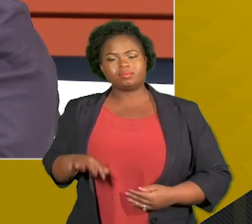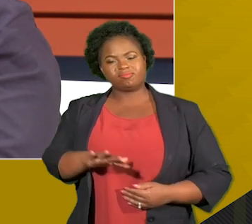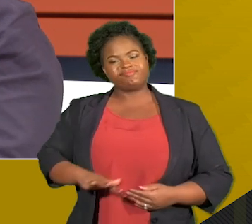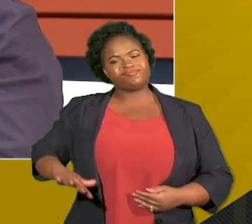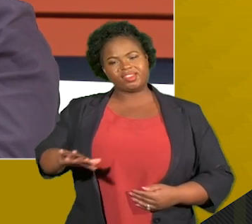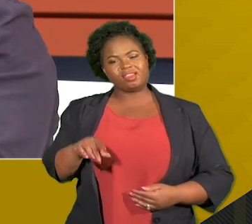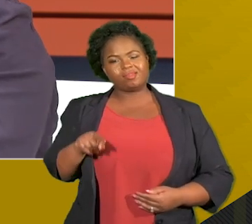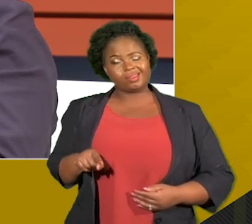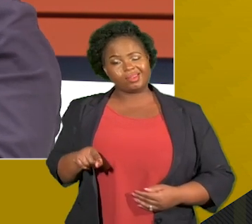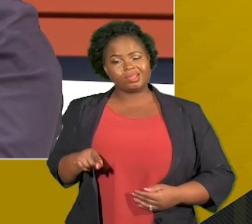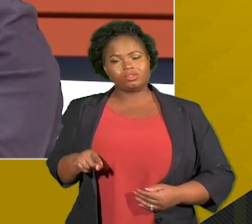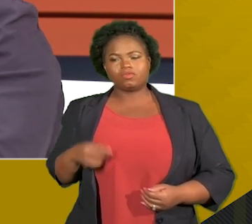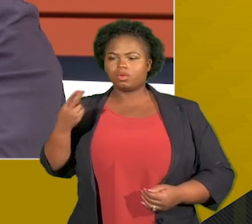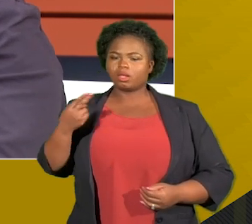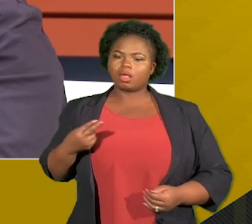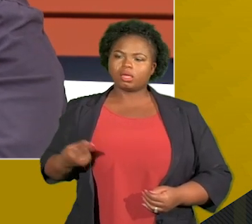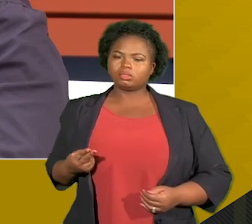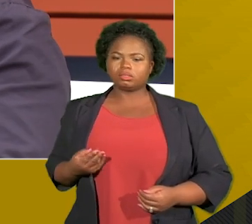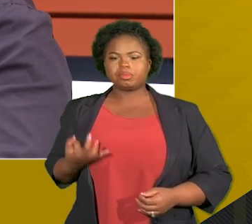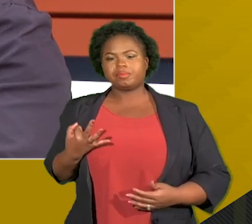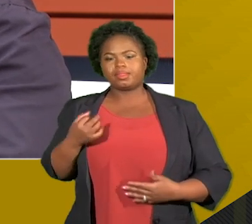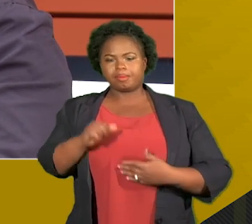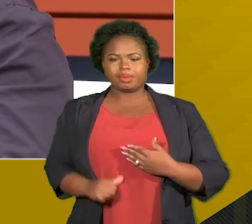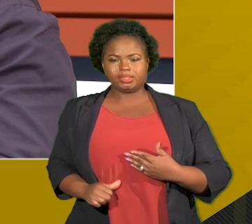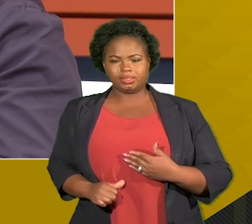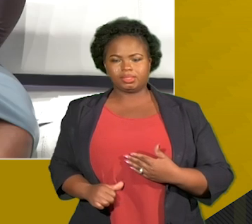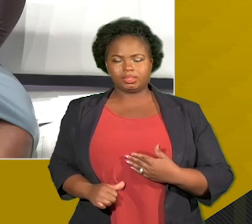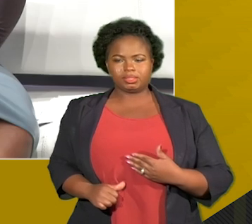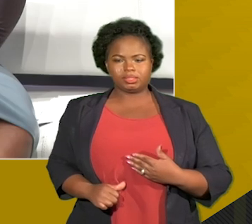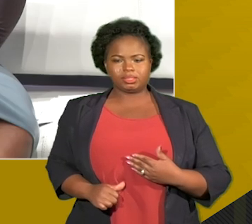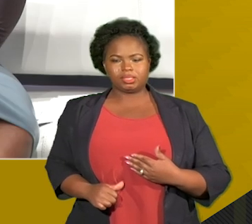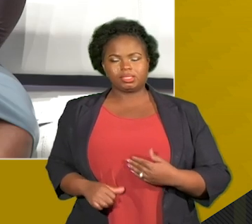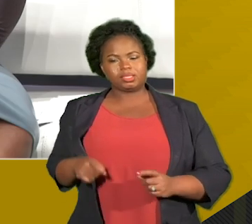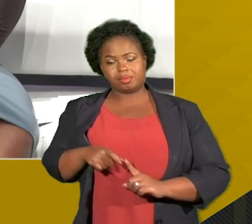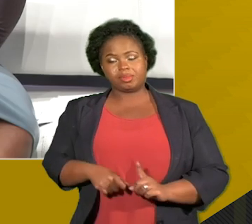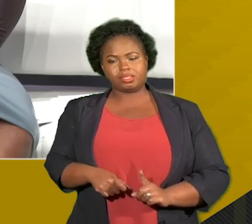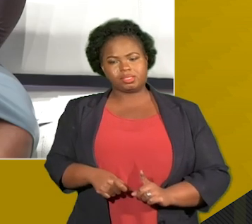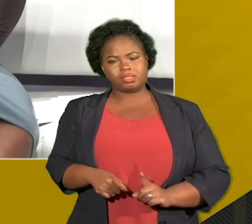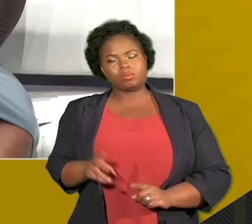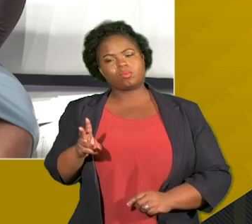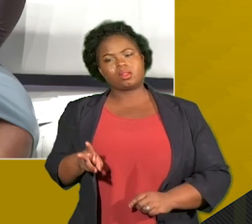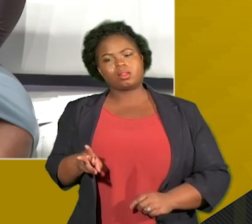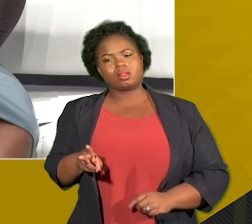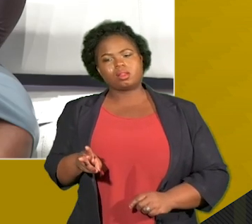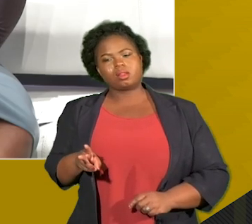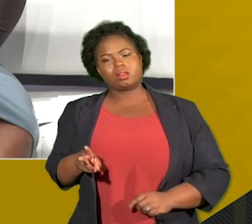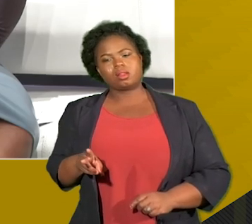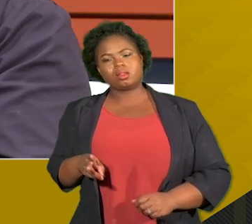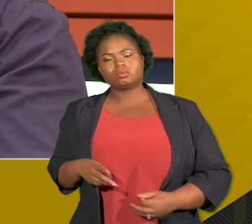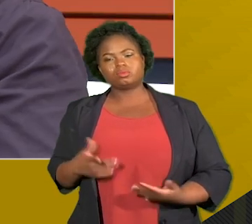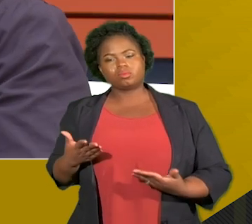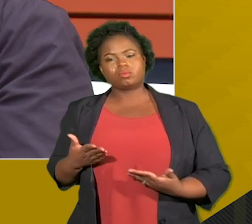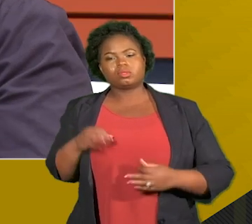they, an art residency would be maybe a 3 month period where an artist goes and maybe pursues their